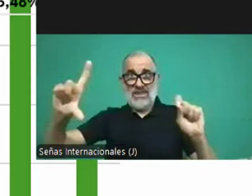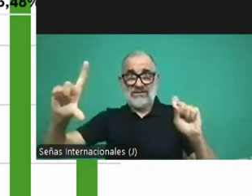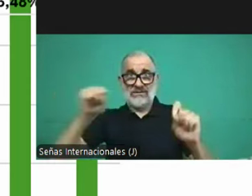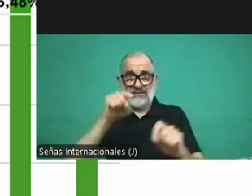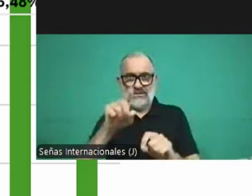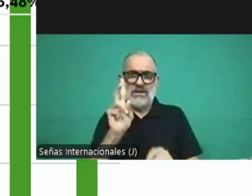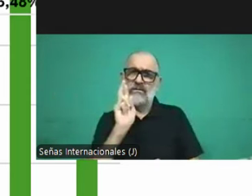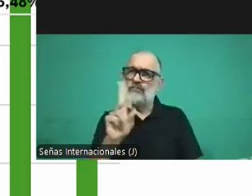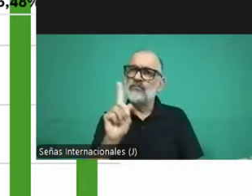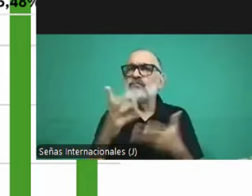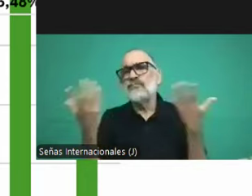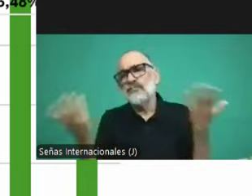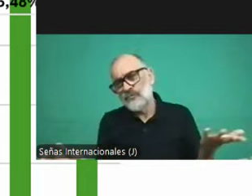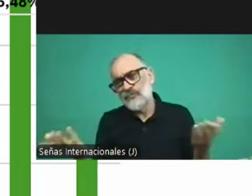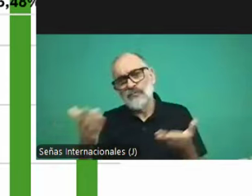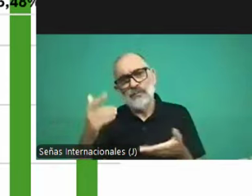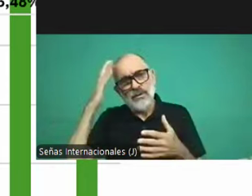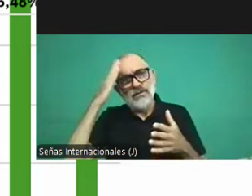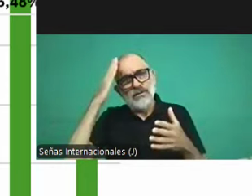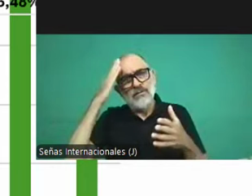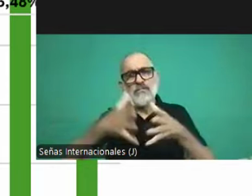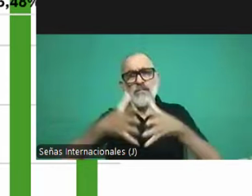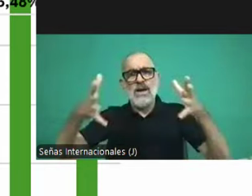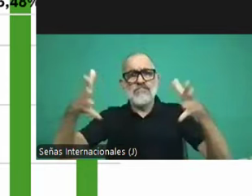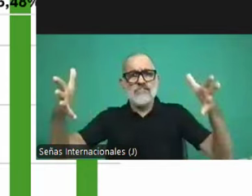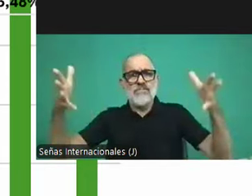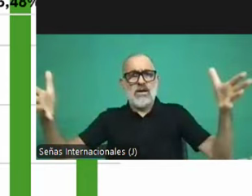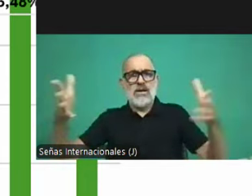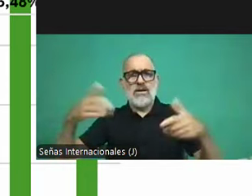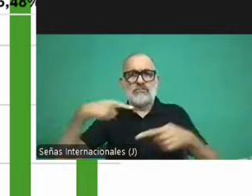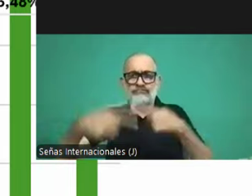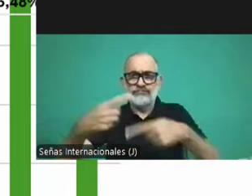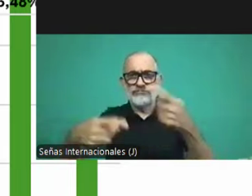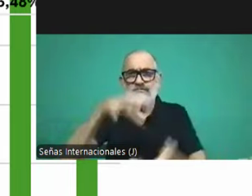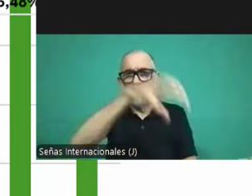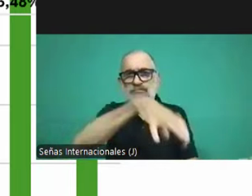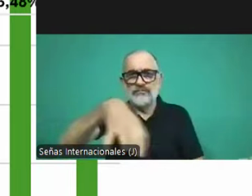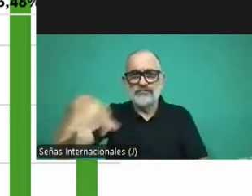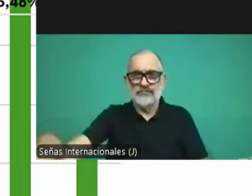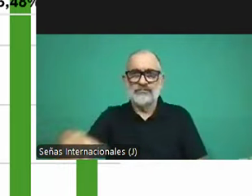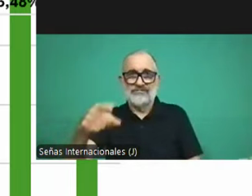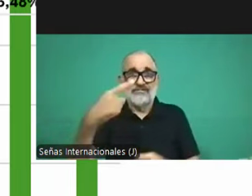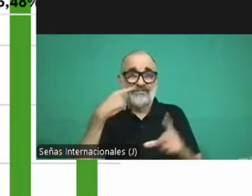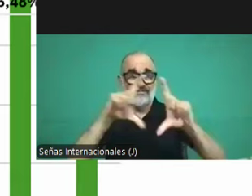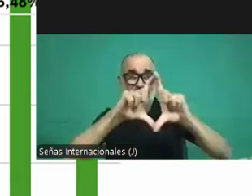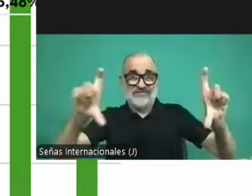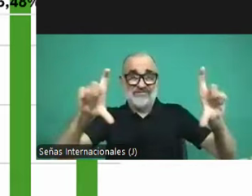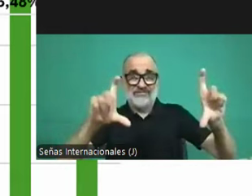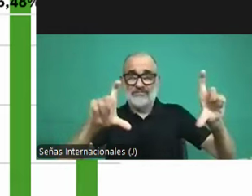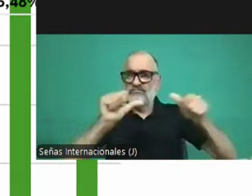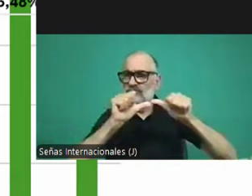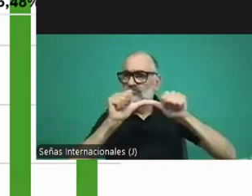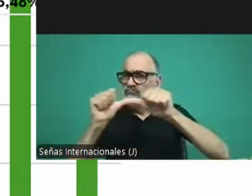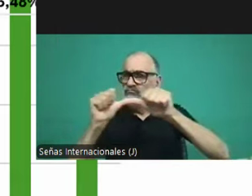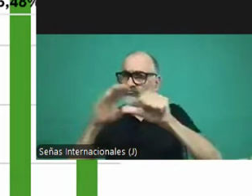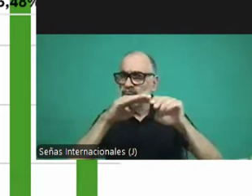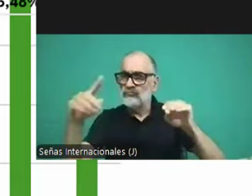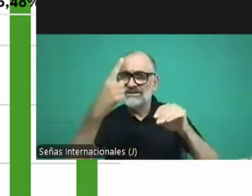in reference to being able to see the increase in the complexity, we are being able to establish here on a